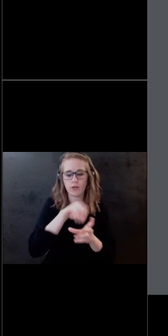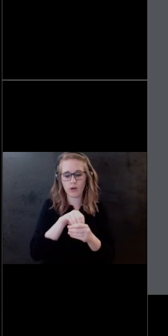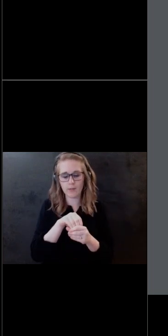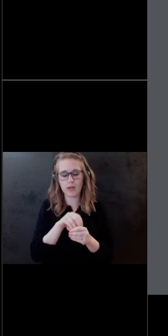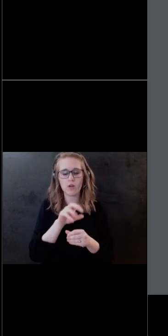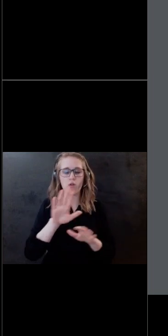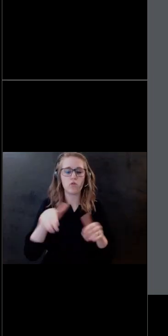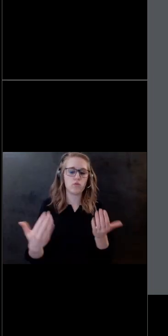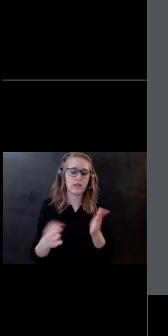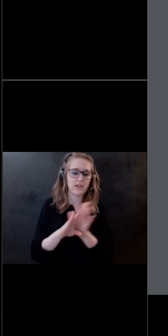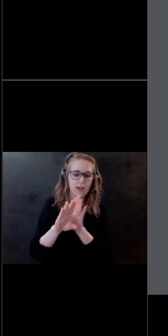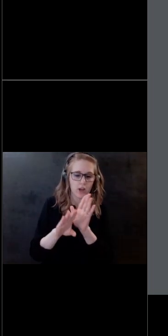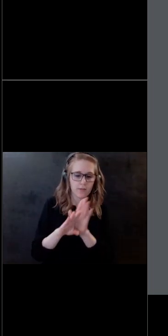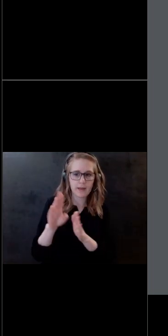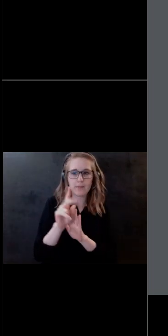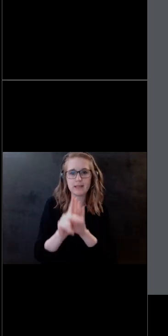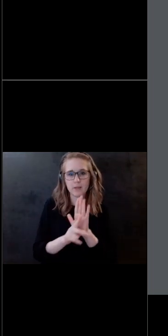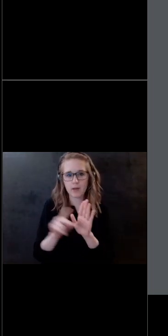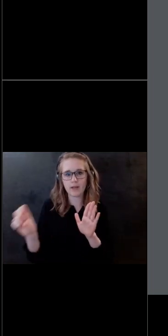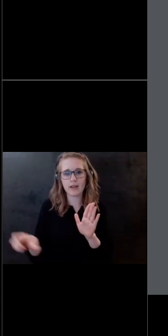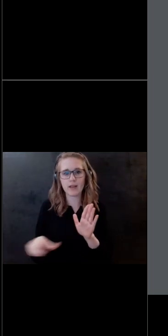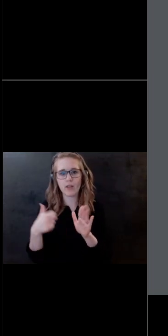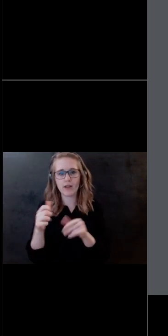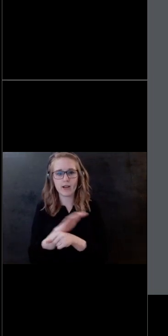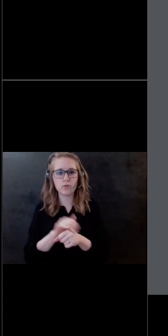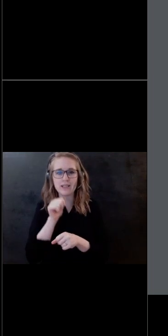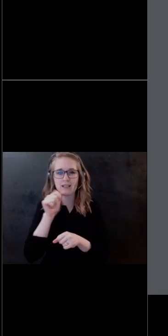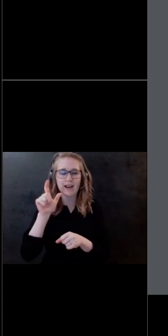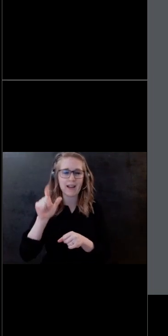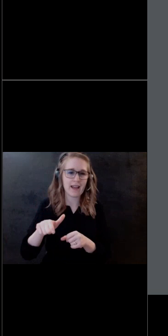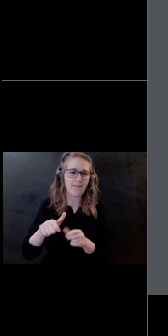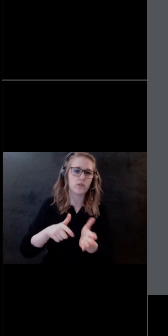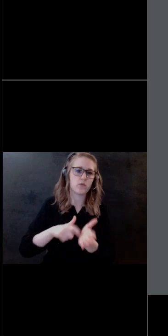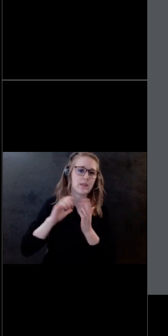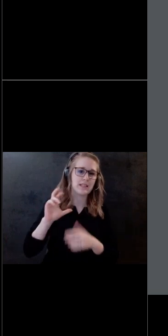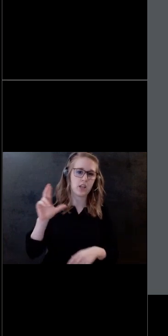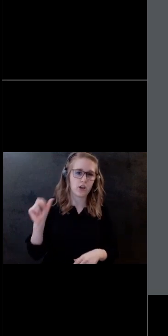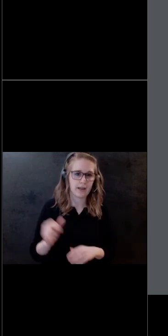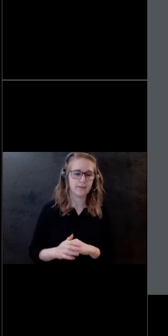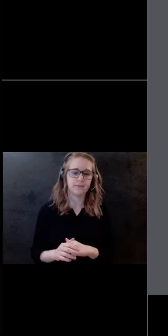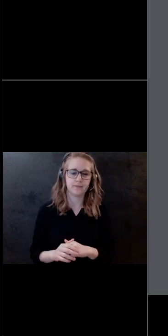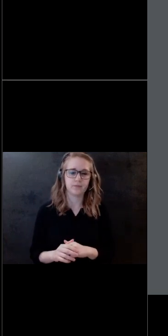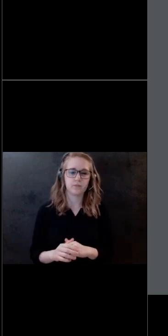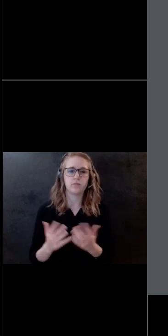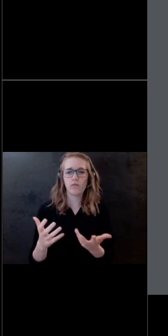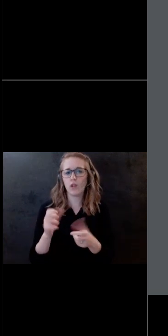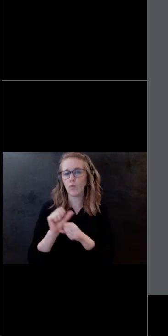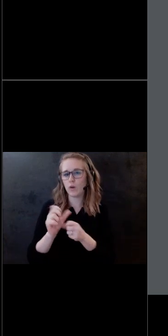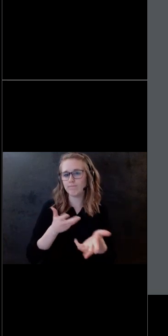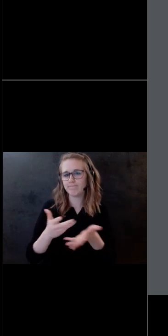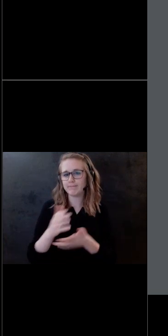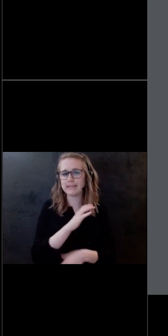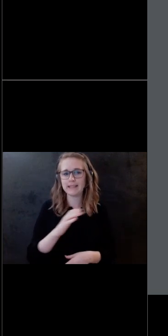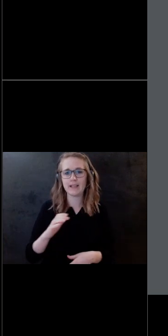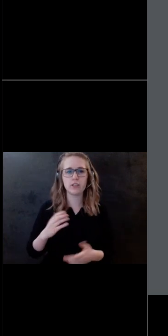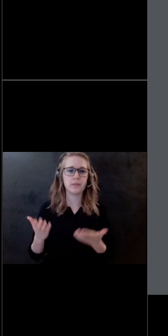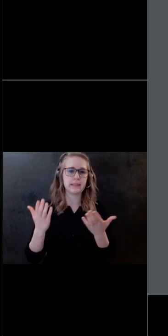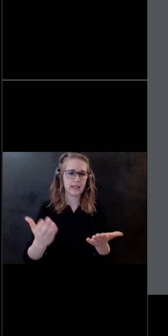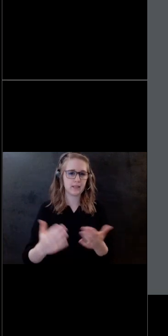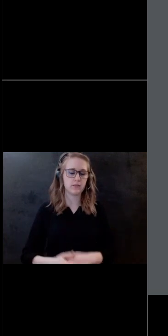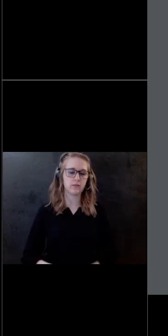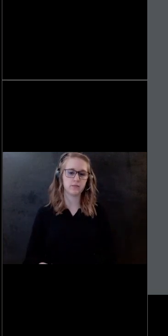redevelopment principles in other area without having a CRA. So I just want to work with our council to present those to you. What I'd